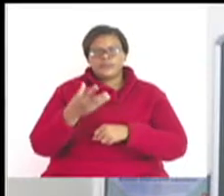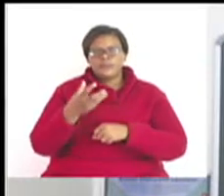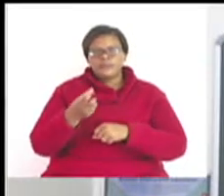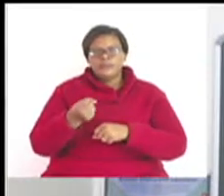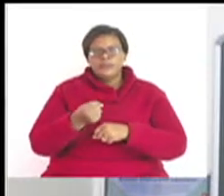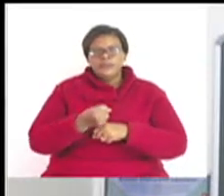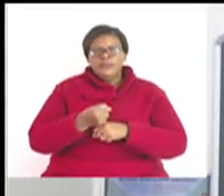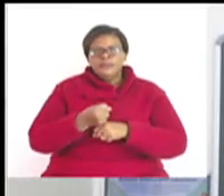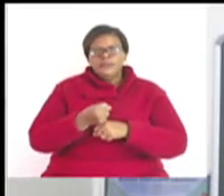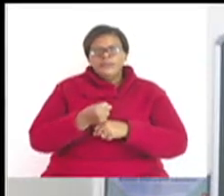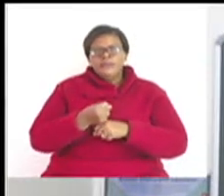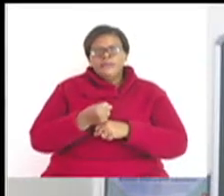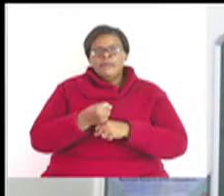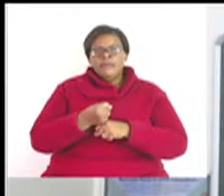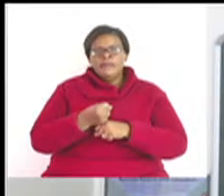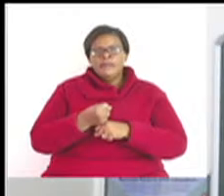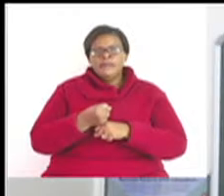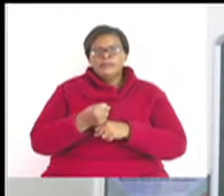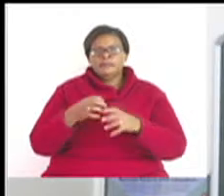composite